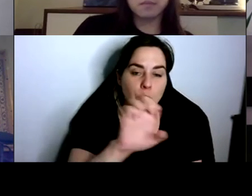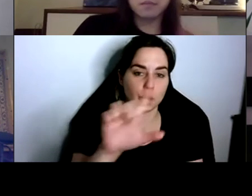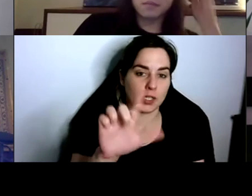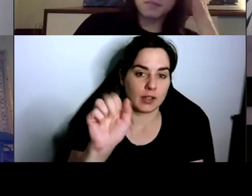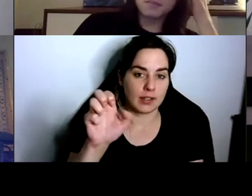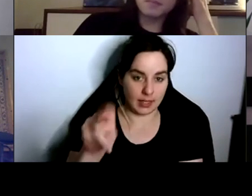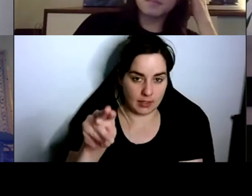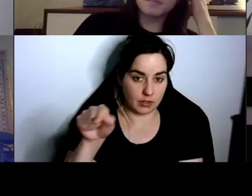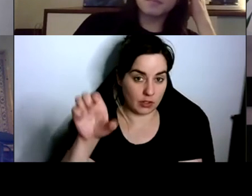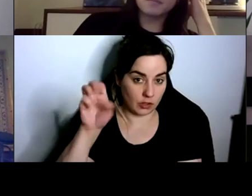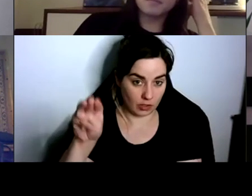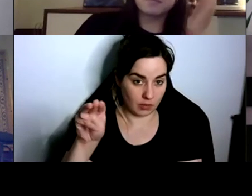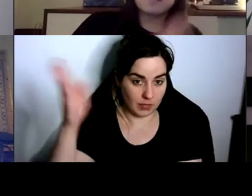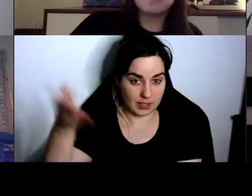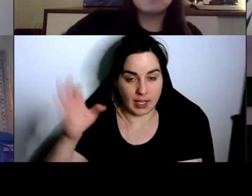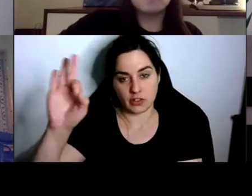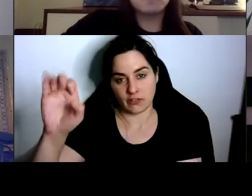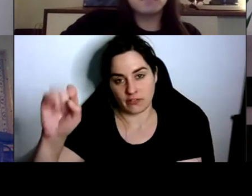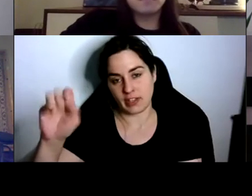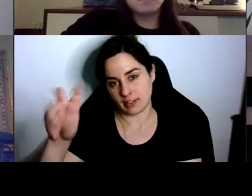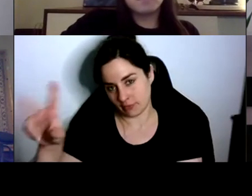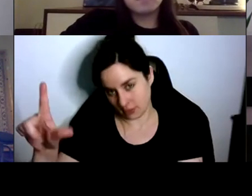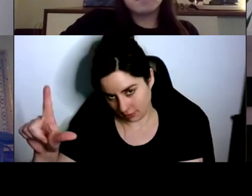realasian.com/festival. Thank you for joining us today.